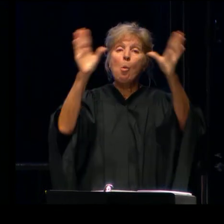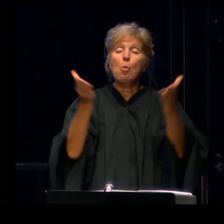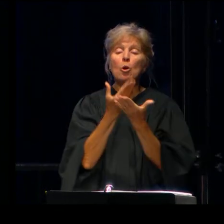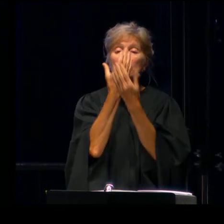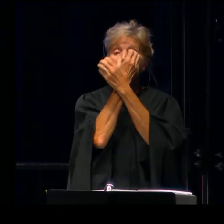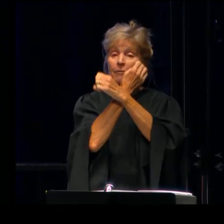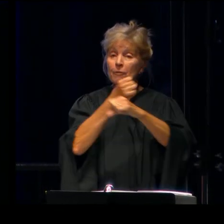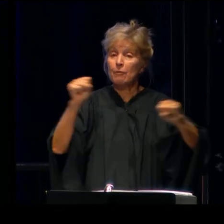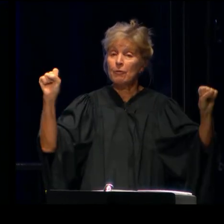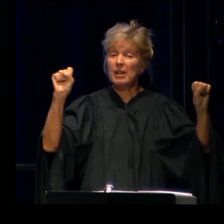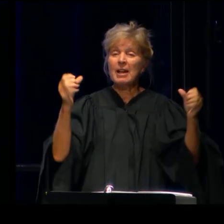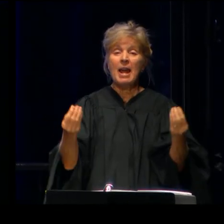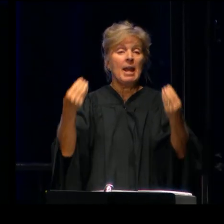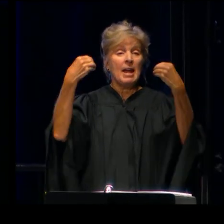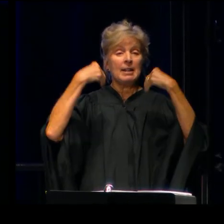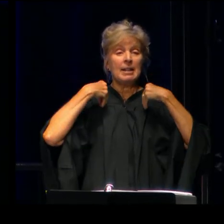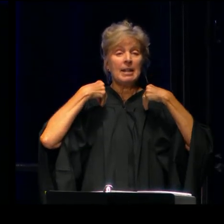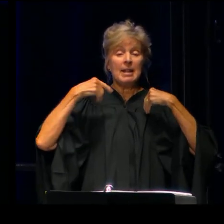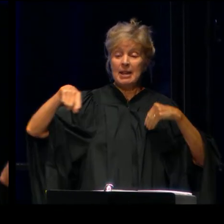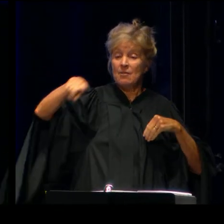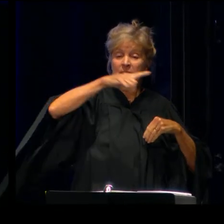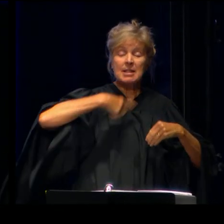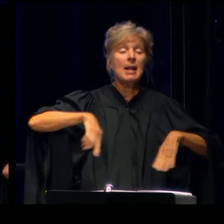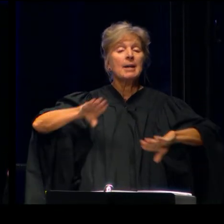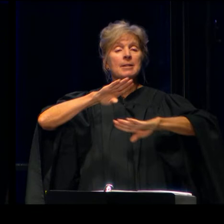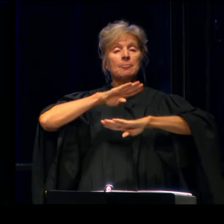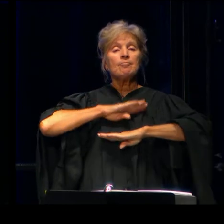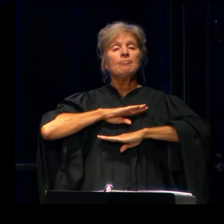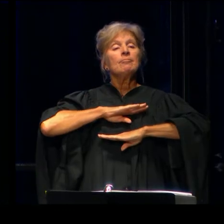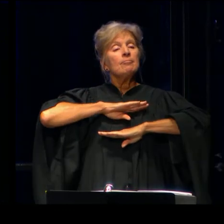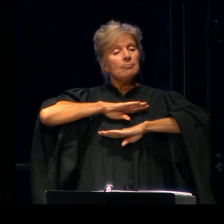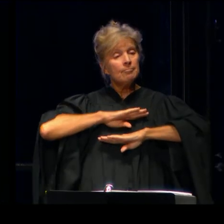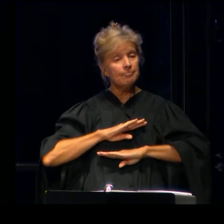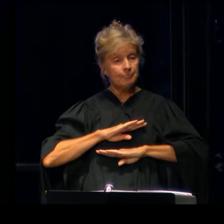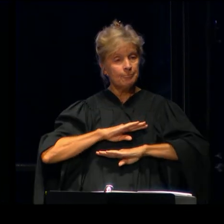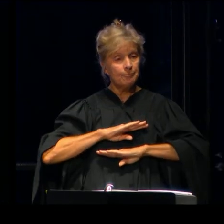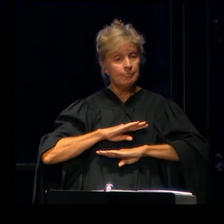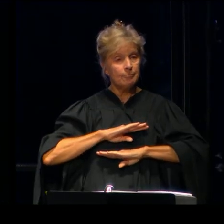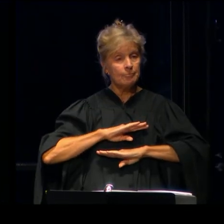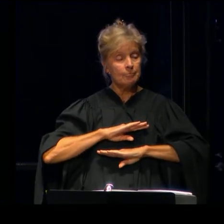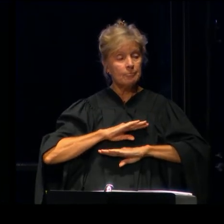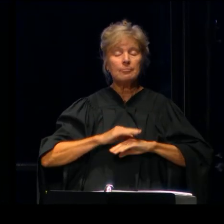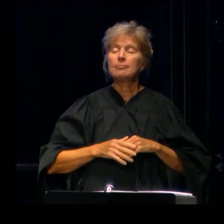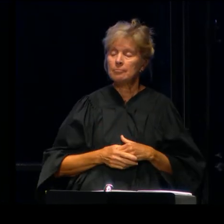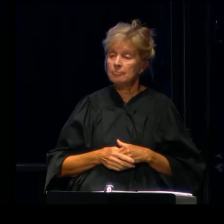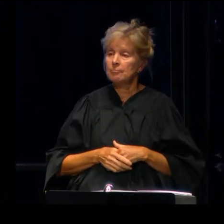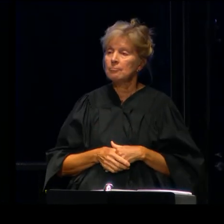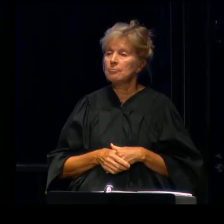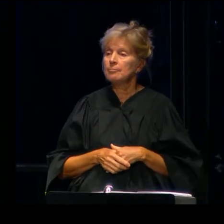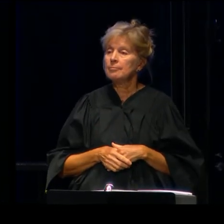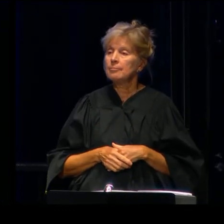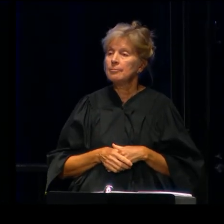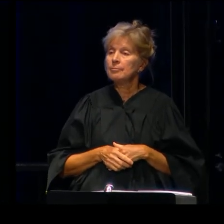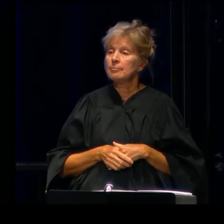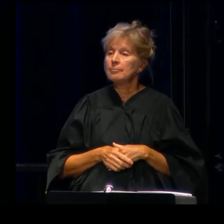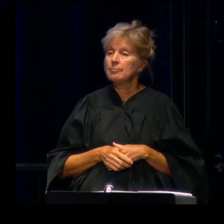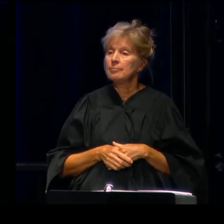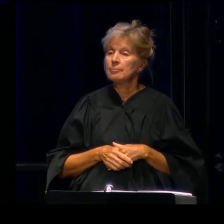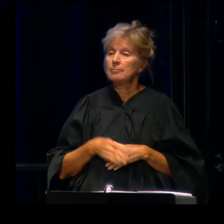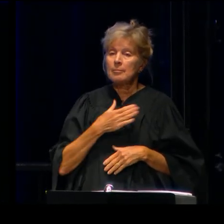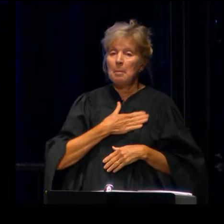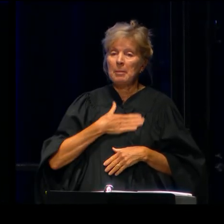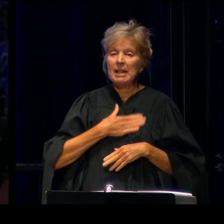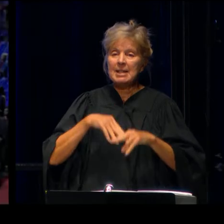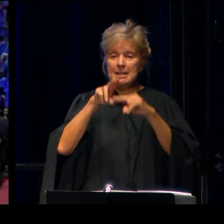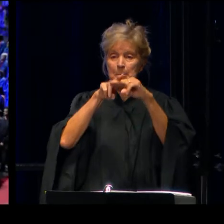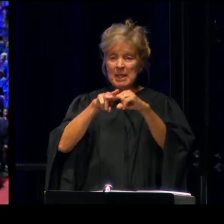satisfying, one that ultimately furnishes answers for us all. Please